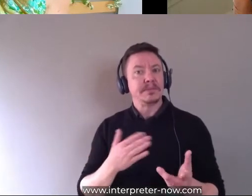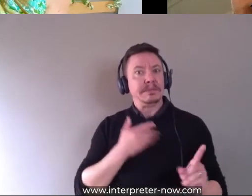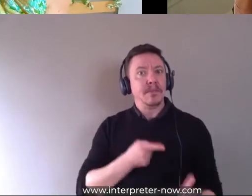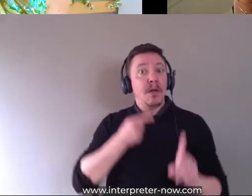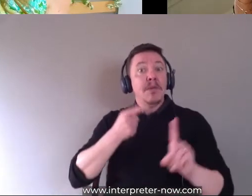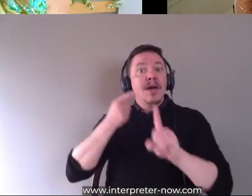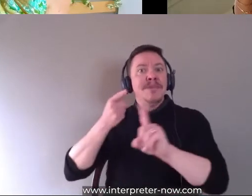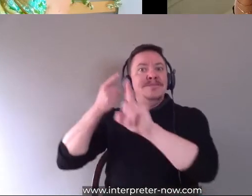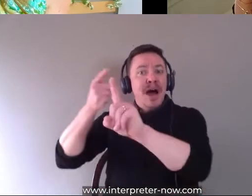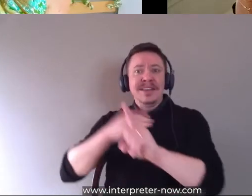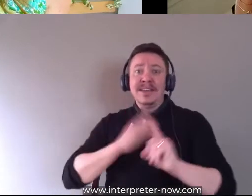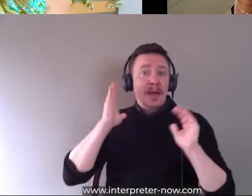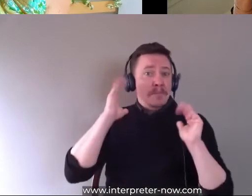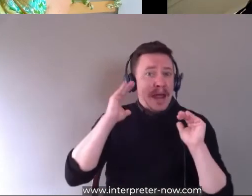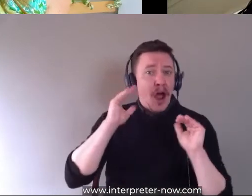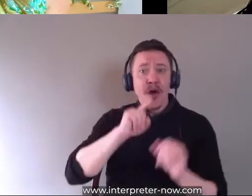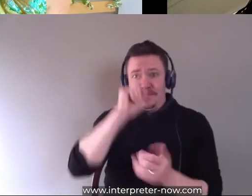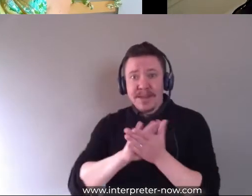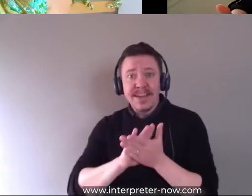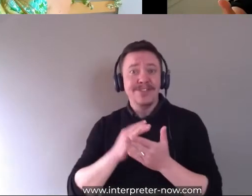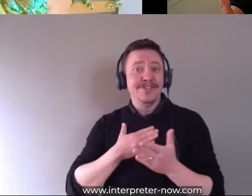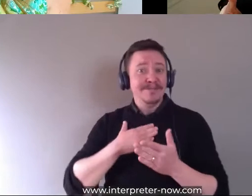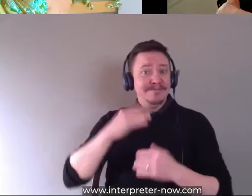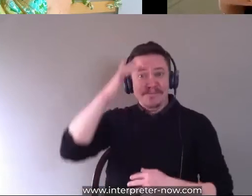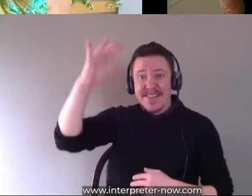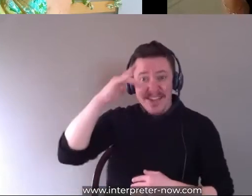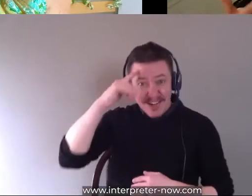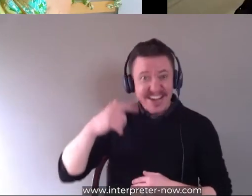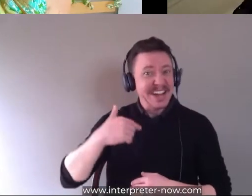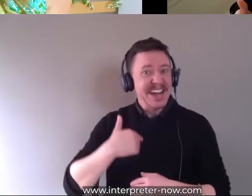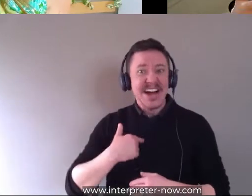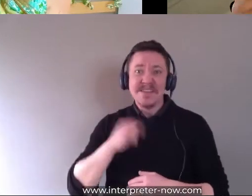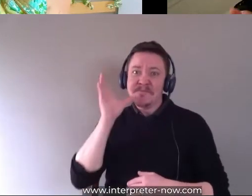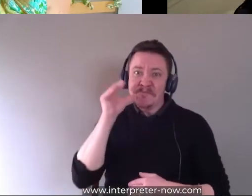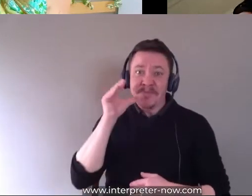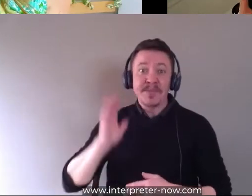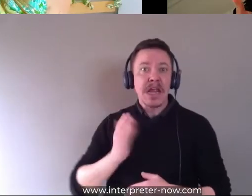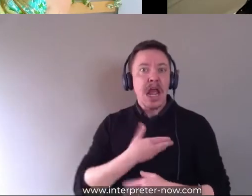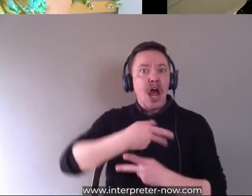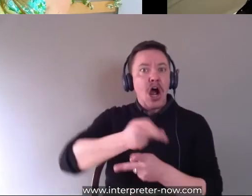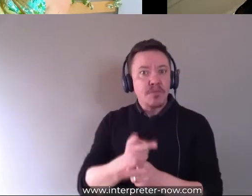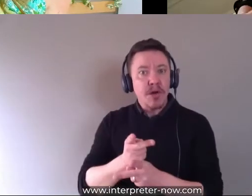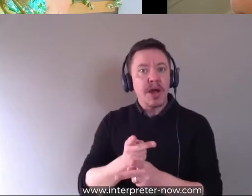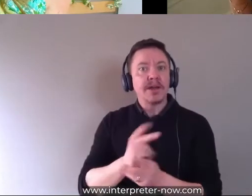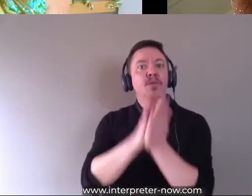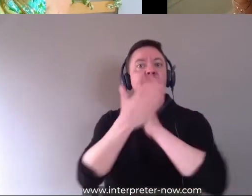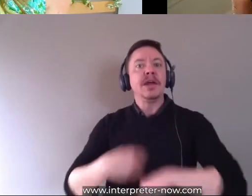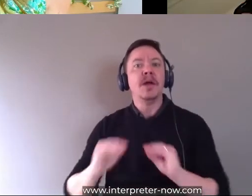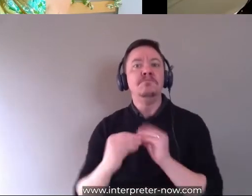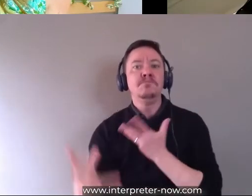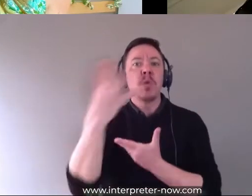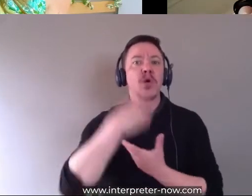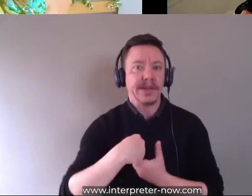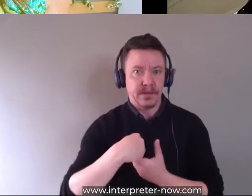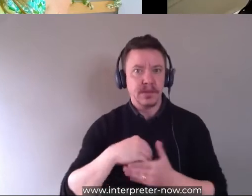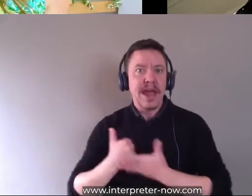belief, my theory. I will die on this hill. Our products will be more inclusive. They will help